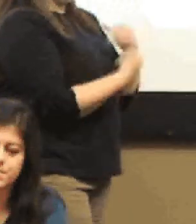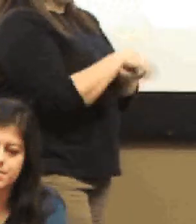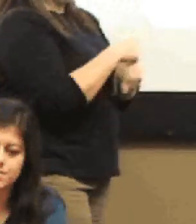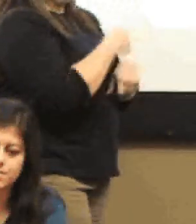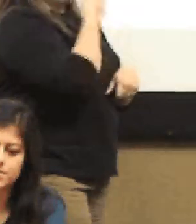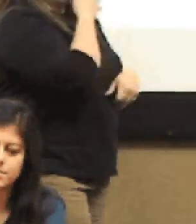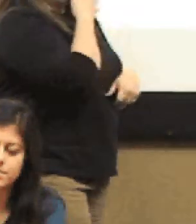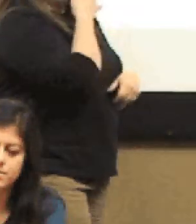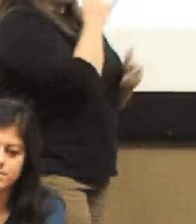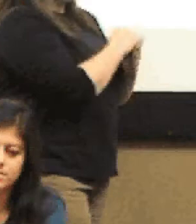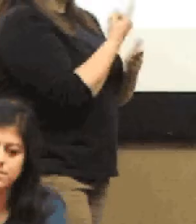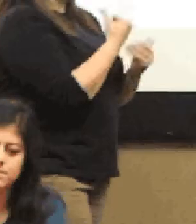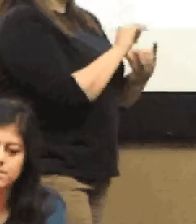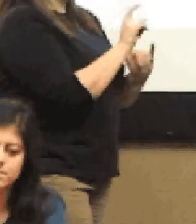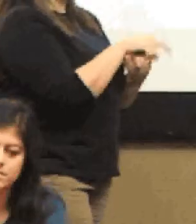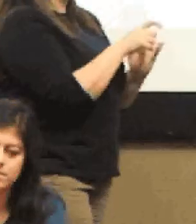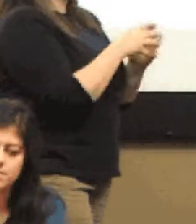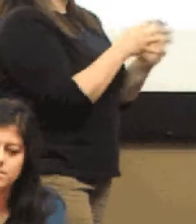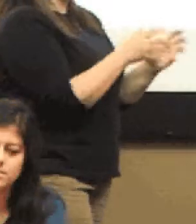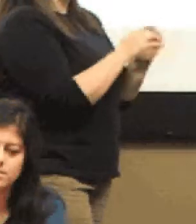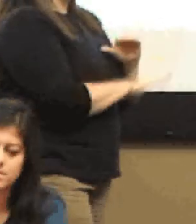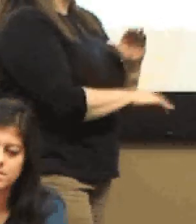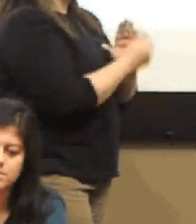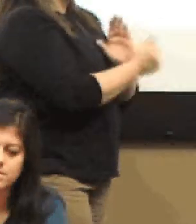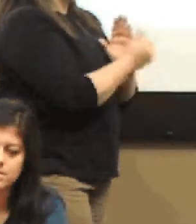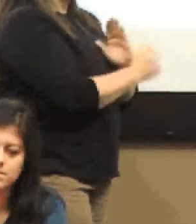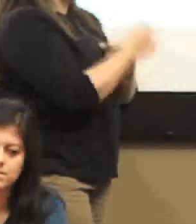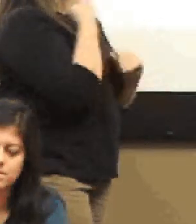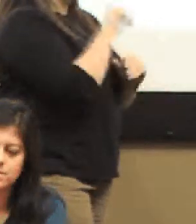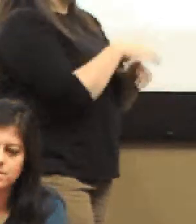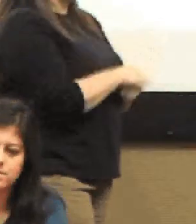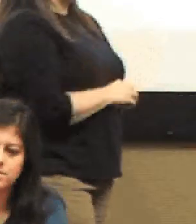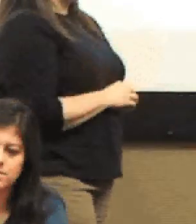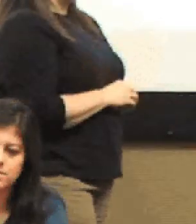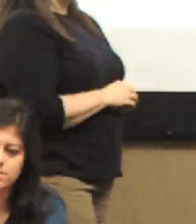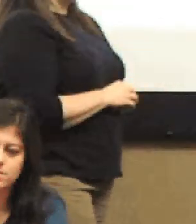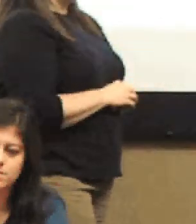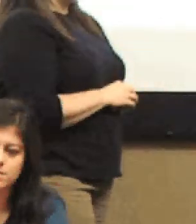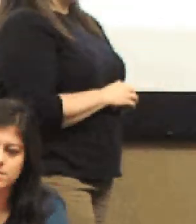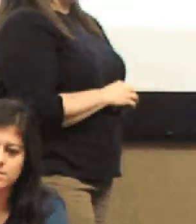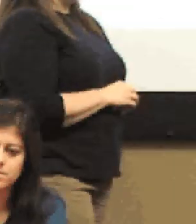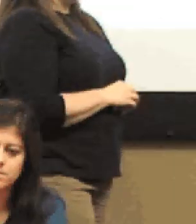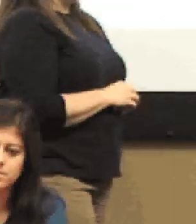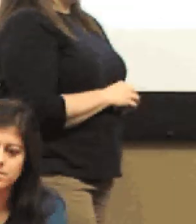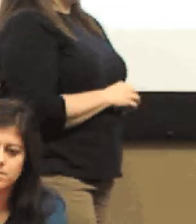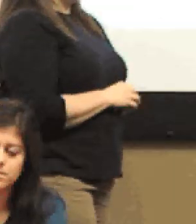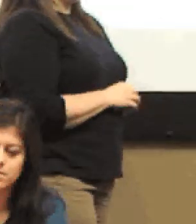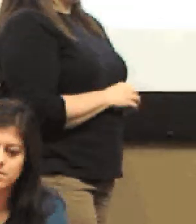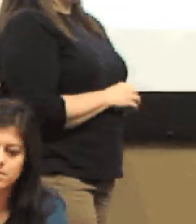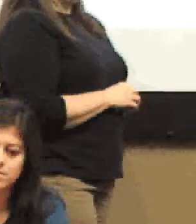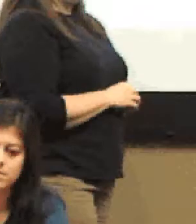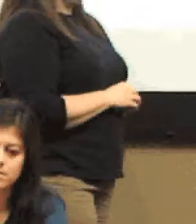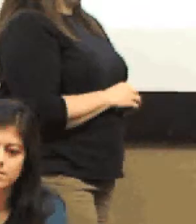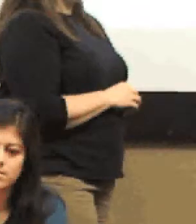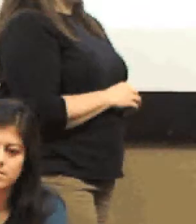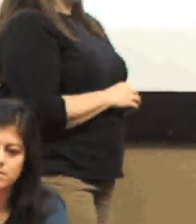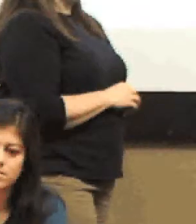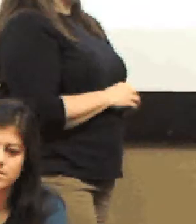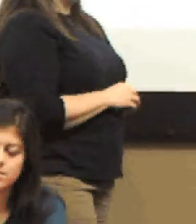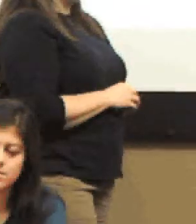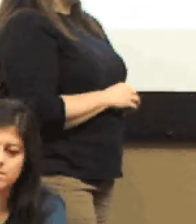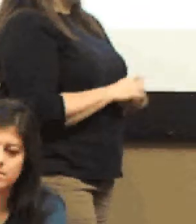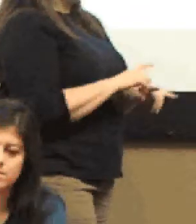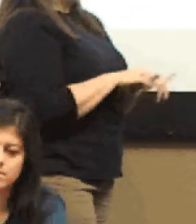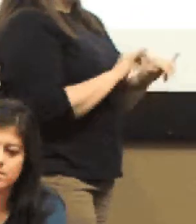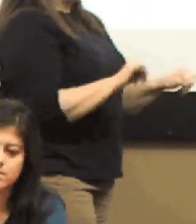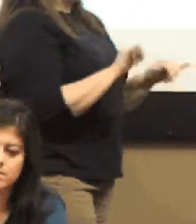soon. It's something that you still need a lot of those basic skills. At the same time, the industry, or industries, maybe